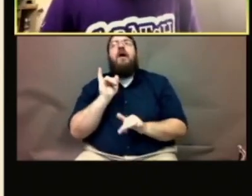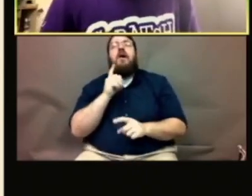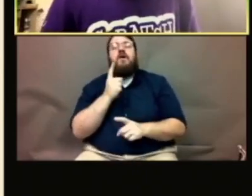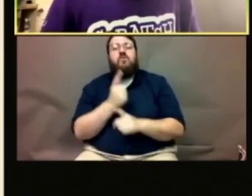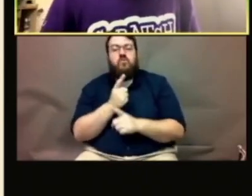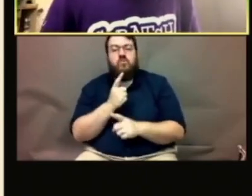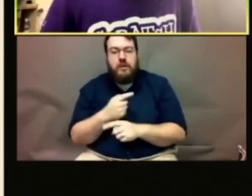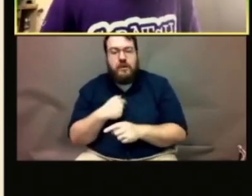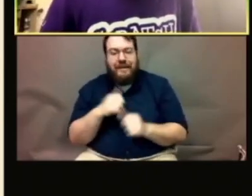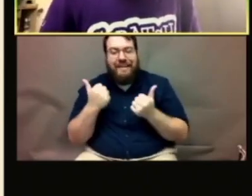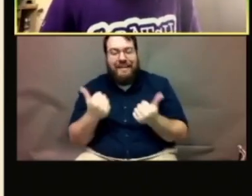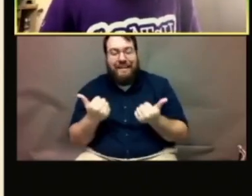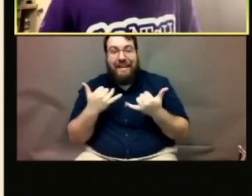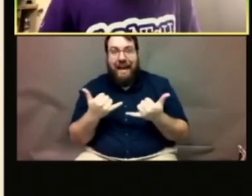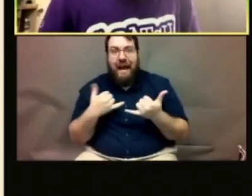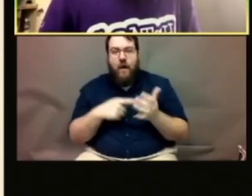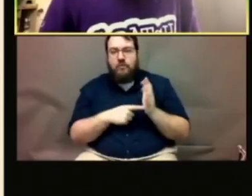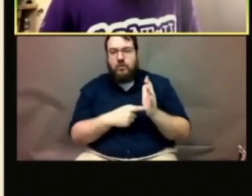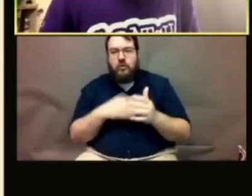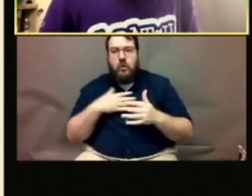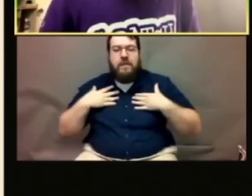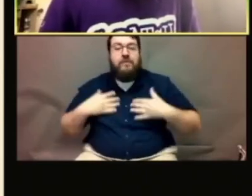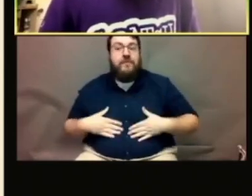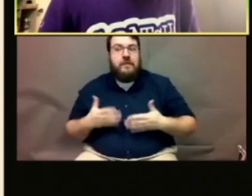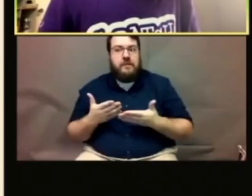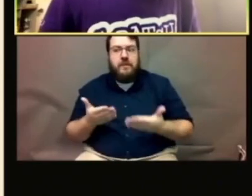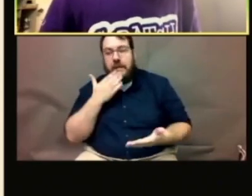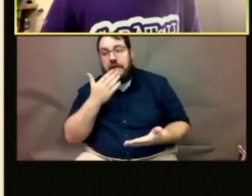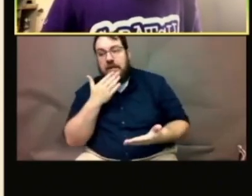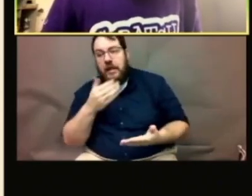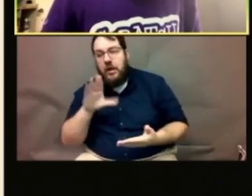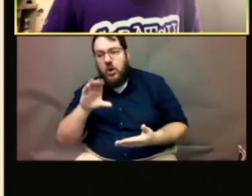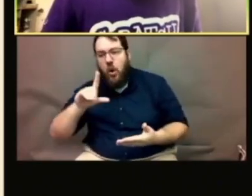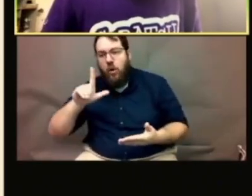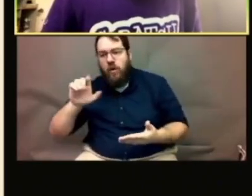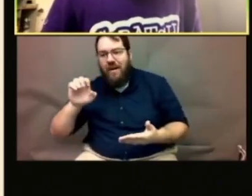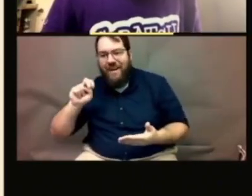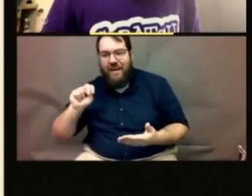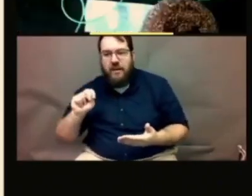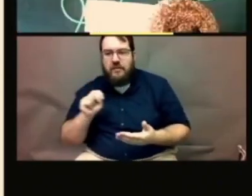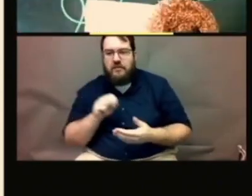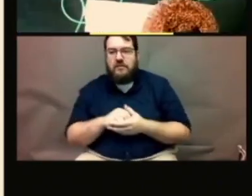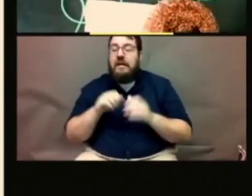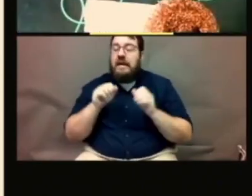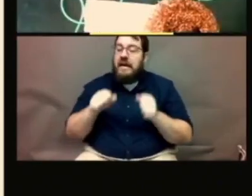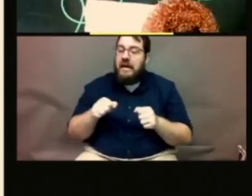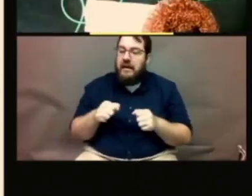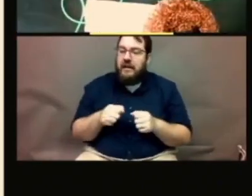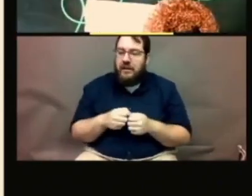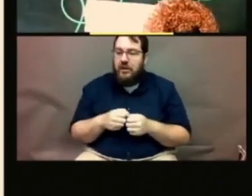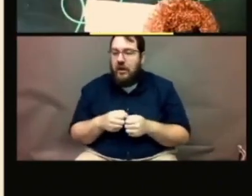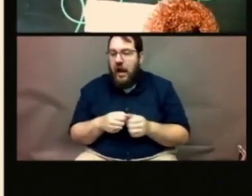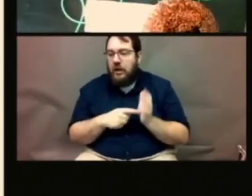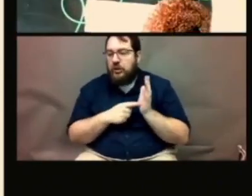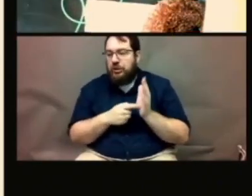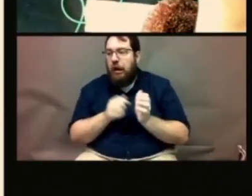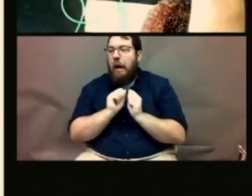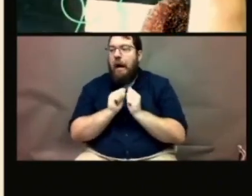show you my physical thing. Thanks, Colleen. And then you can troubleshoot live with us, and that'll be